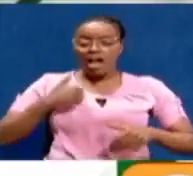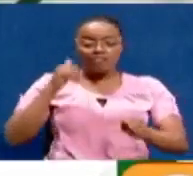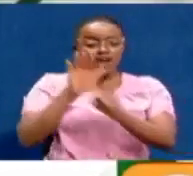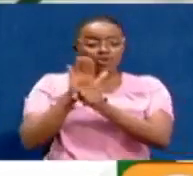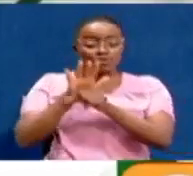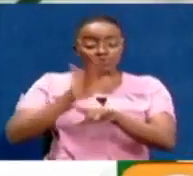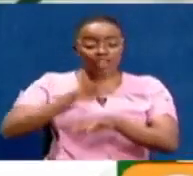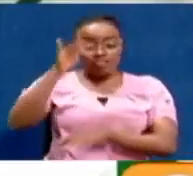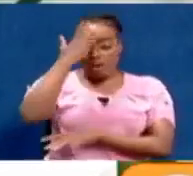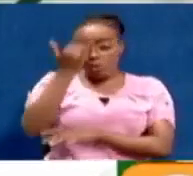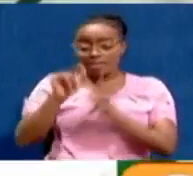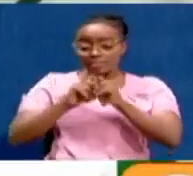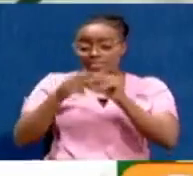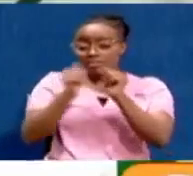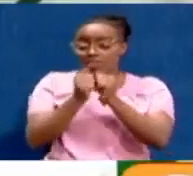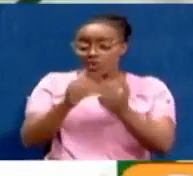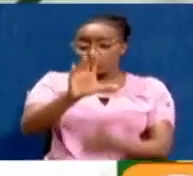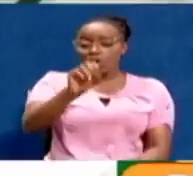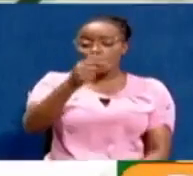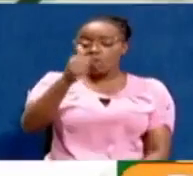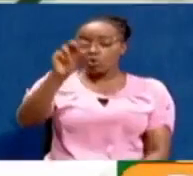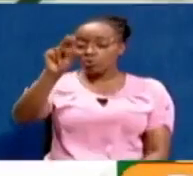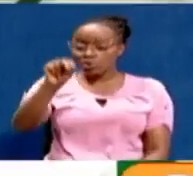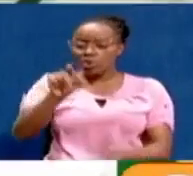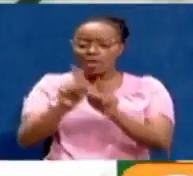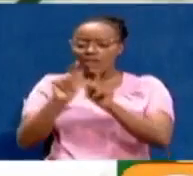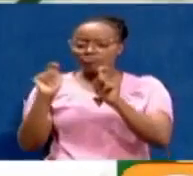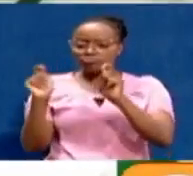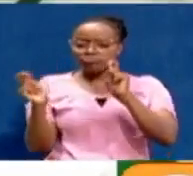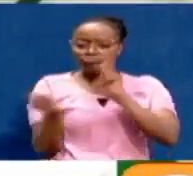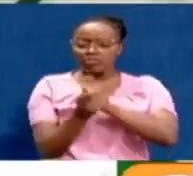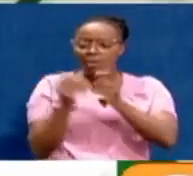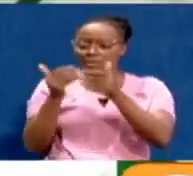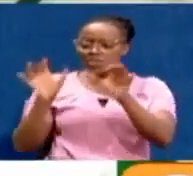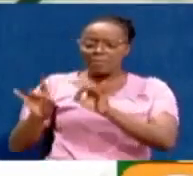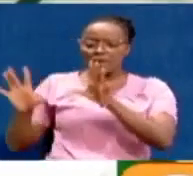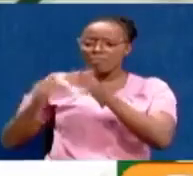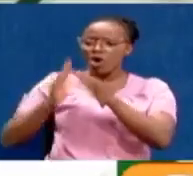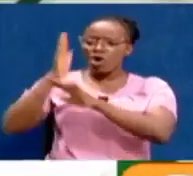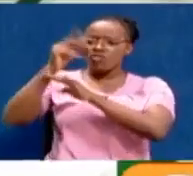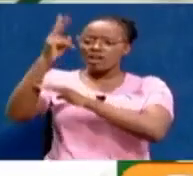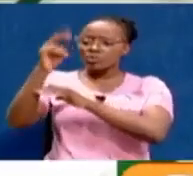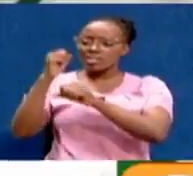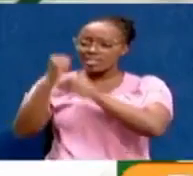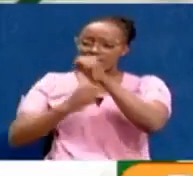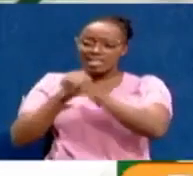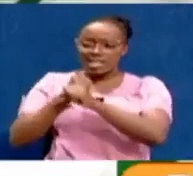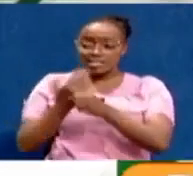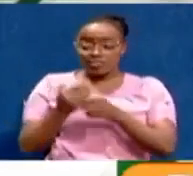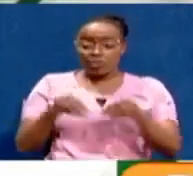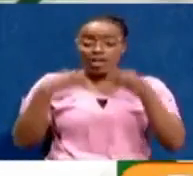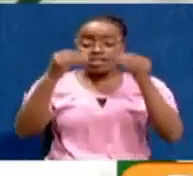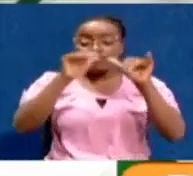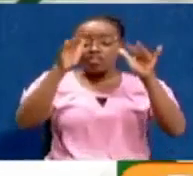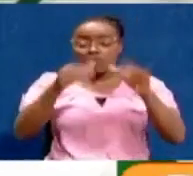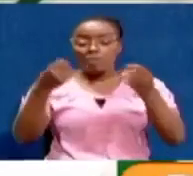effect, beginning with the cotton grass. Now we are reviving cotton growing, which had been dead for almost 20 years. We are giving